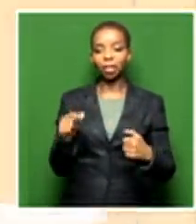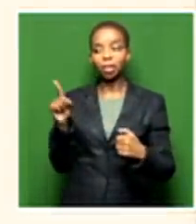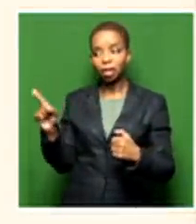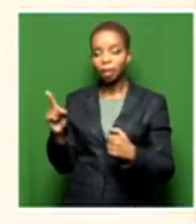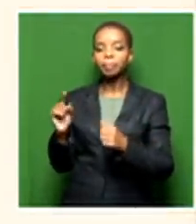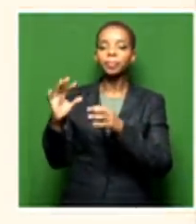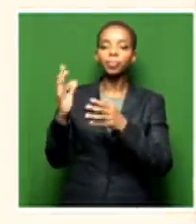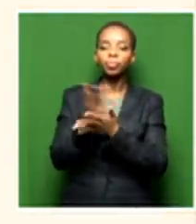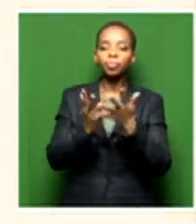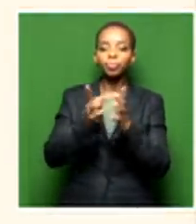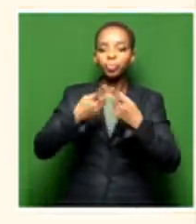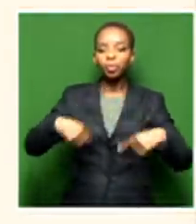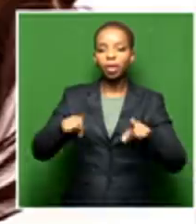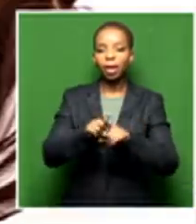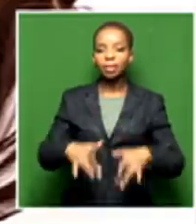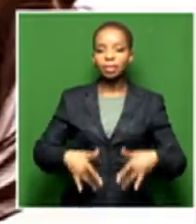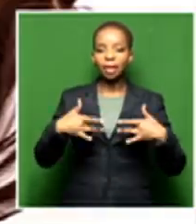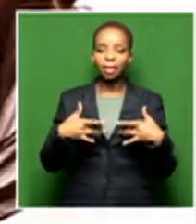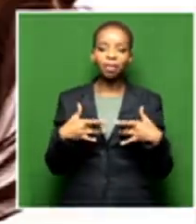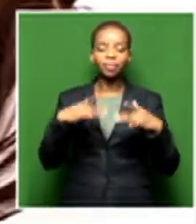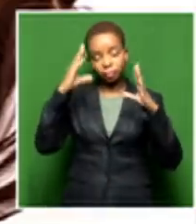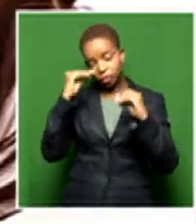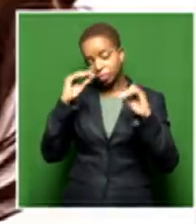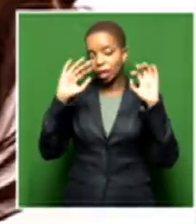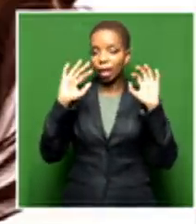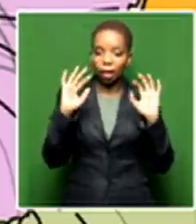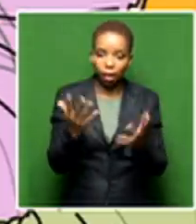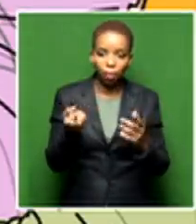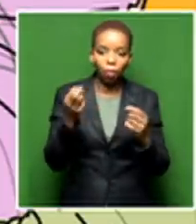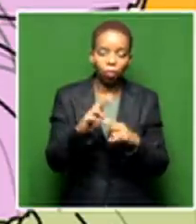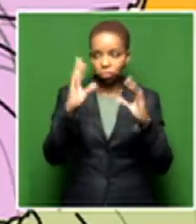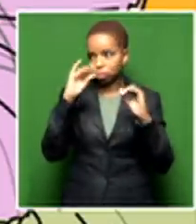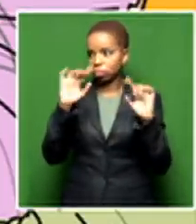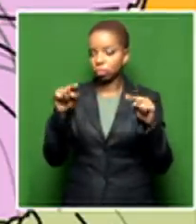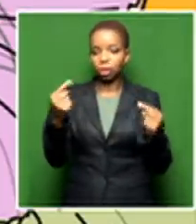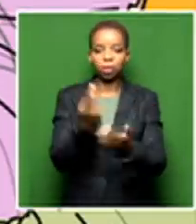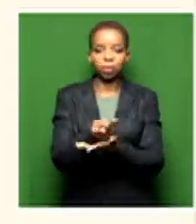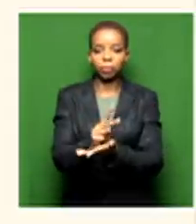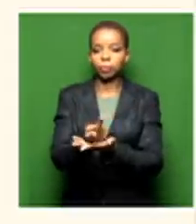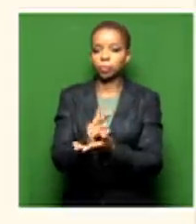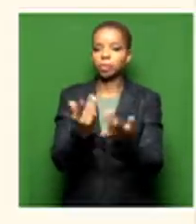to lifestyle behavioral factors such as sleep or the deprivation of sleep. It is 8:43. We take